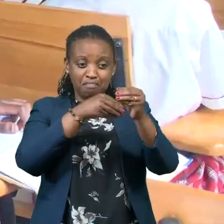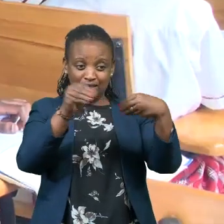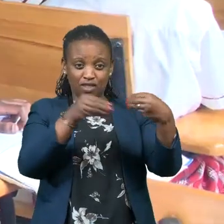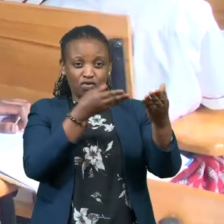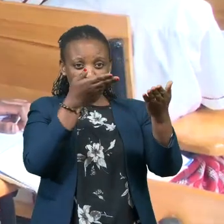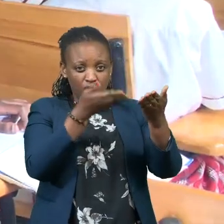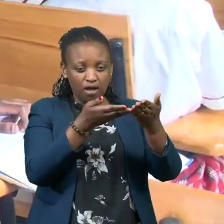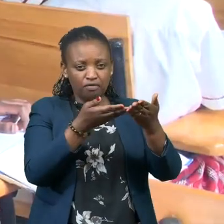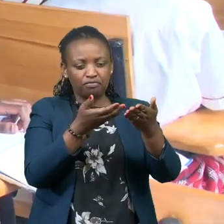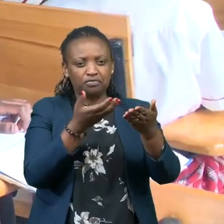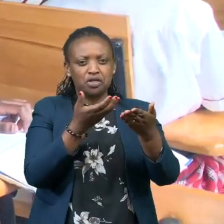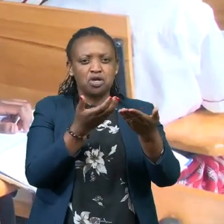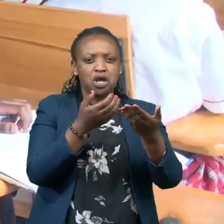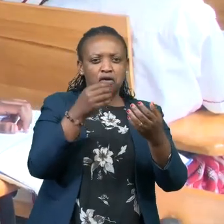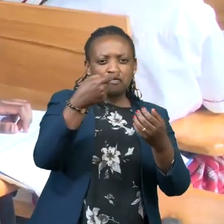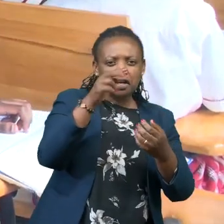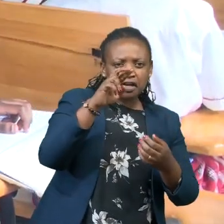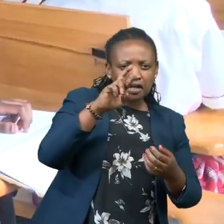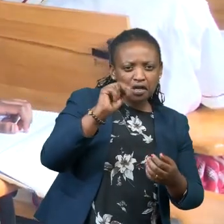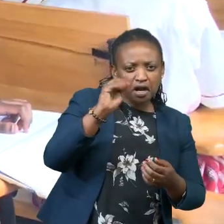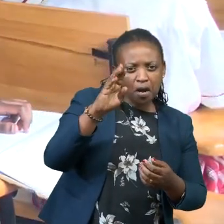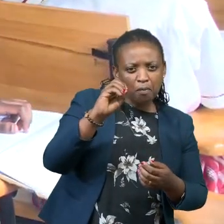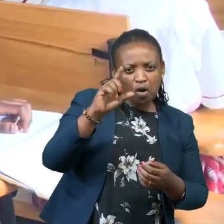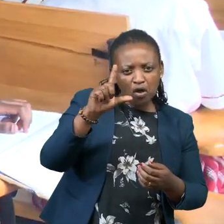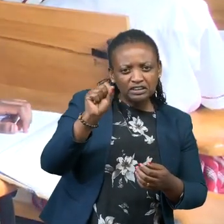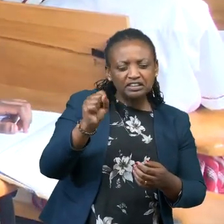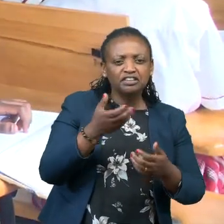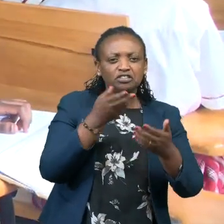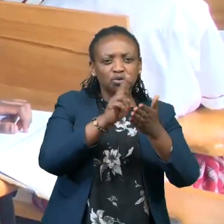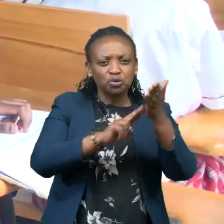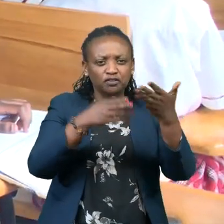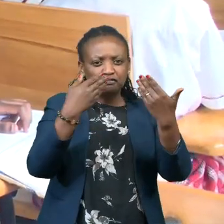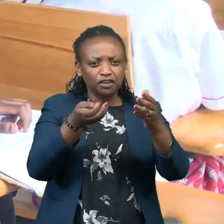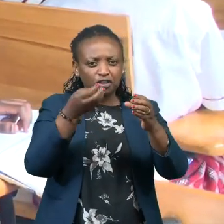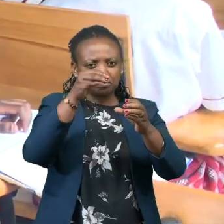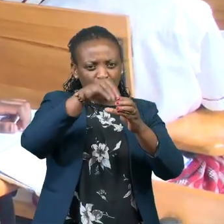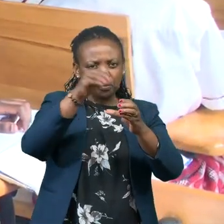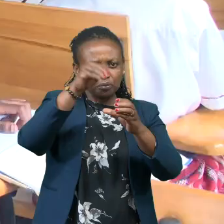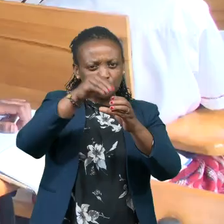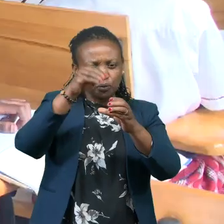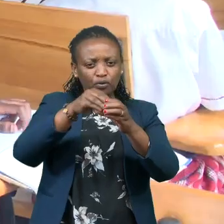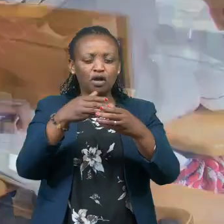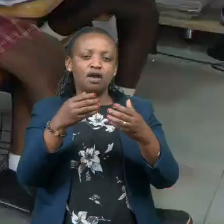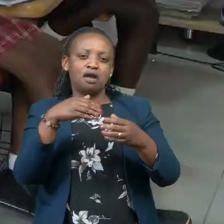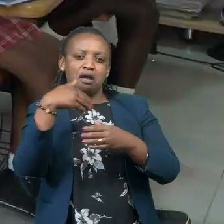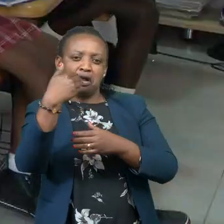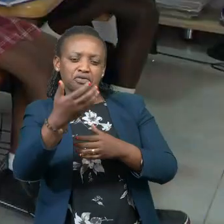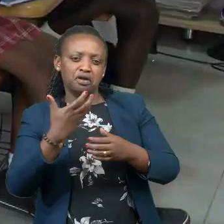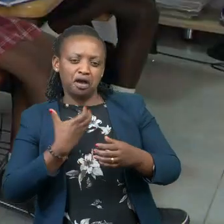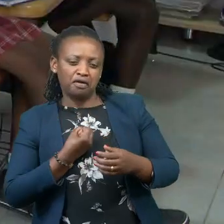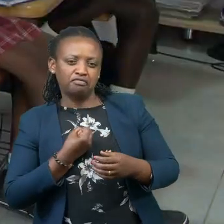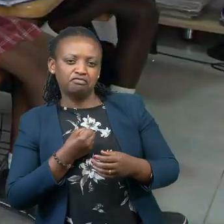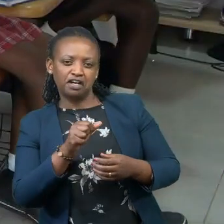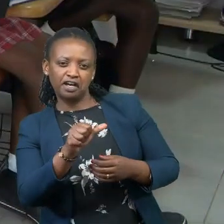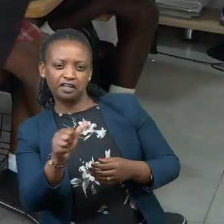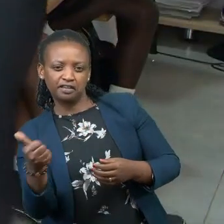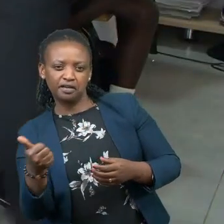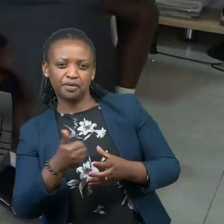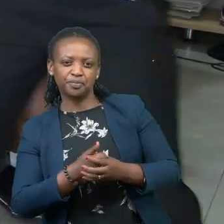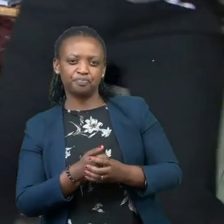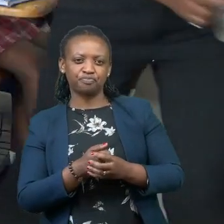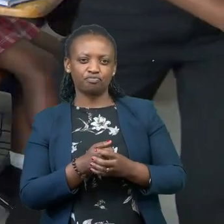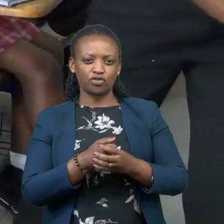these materials whereby we had the gravels. These were the gravels that we used, that we had put on top. Then we had